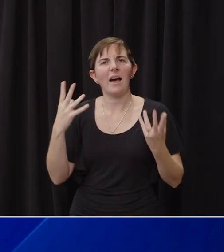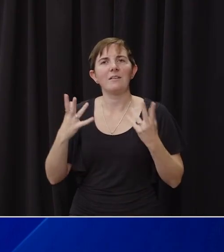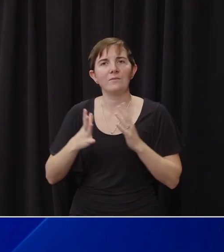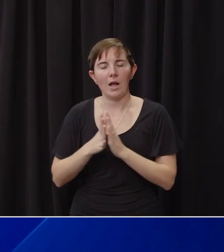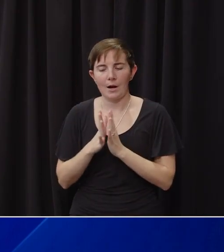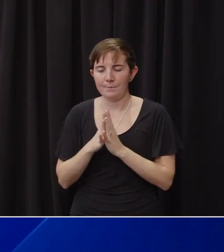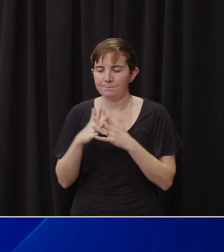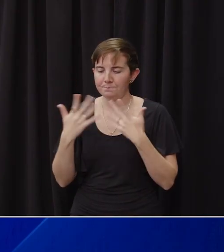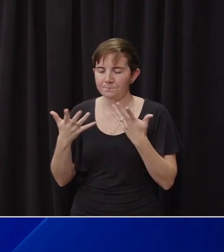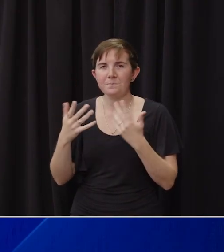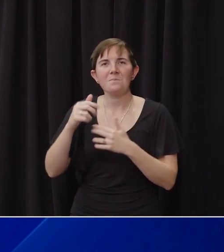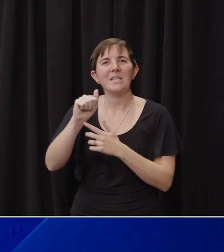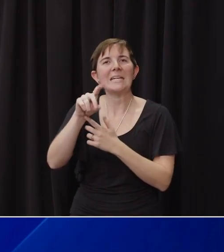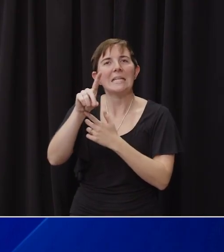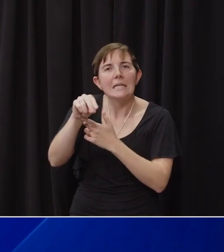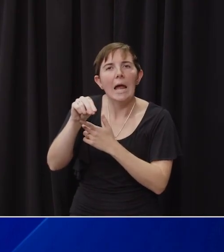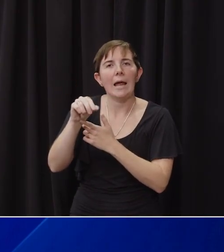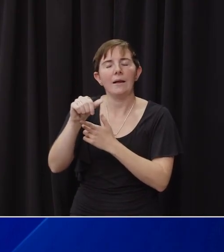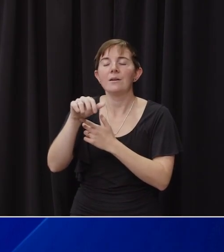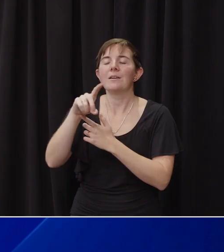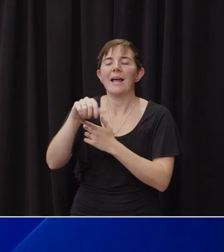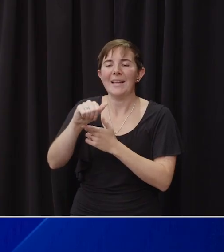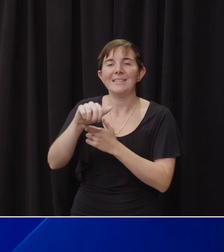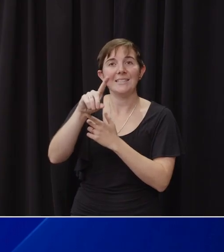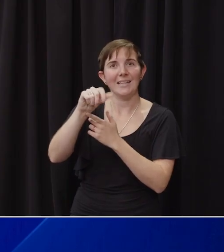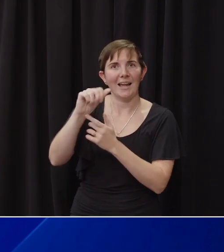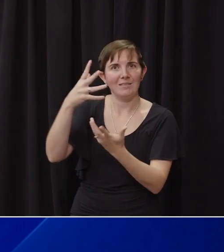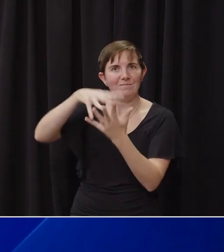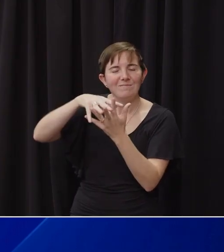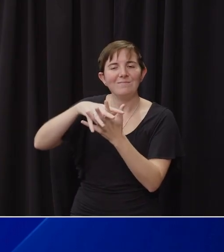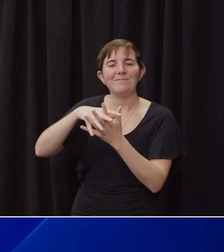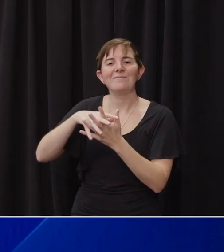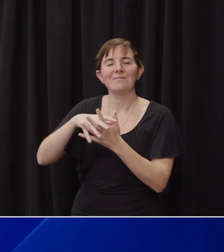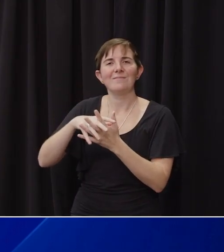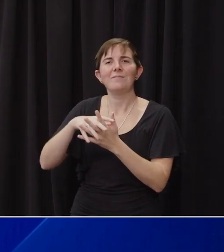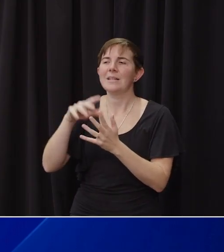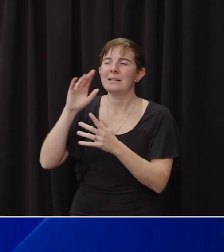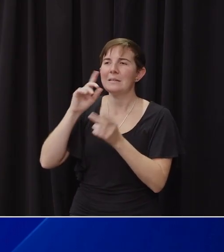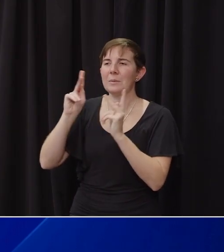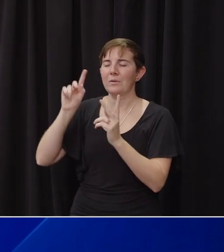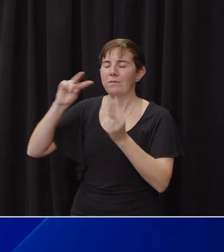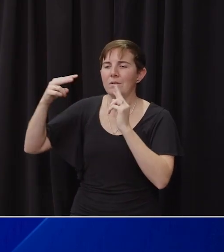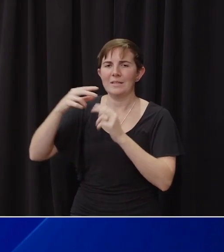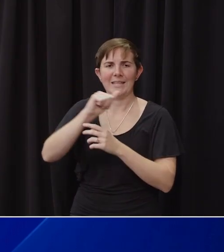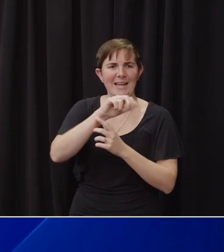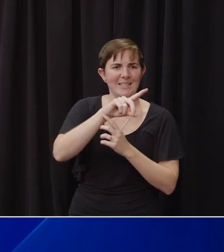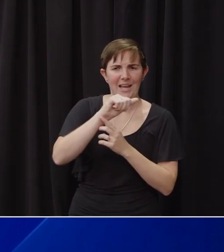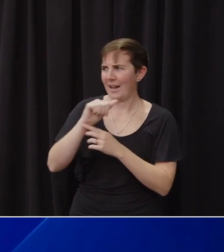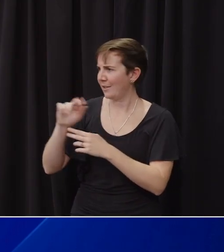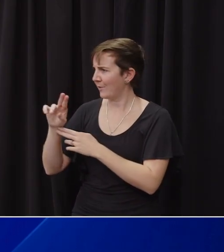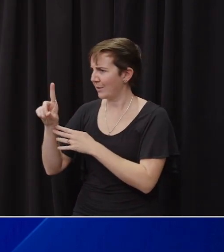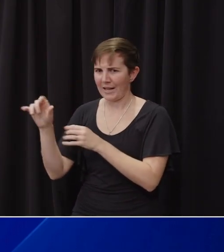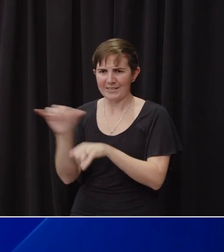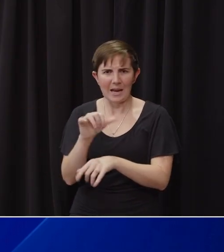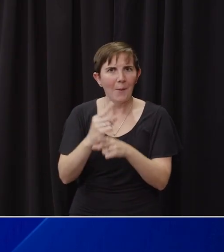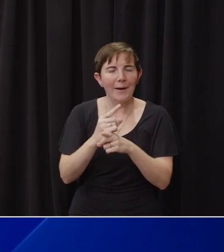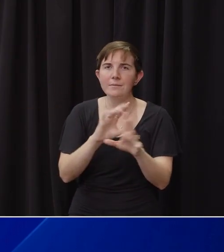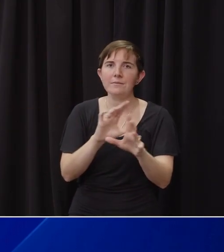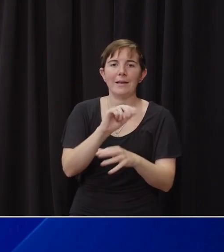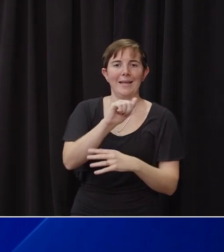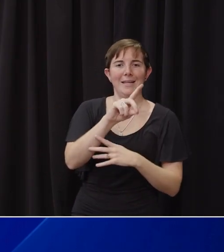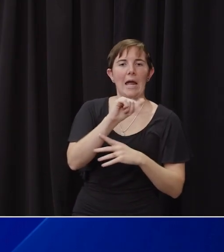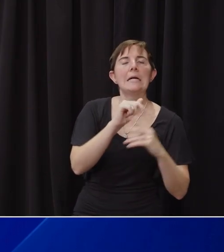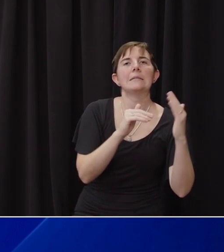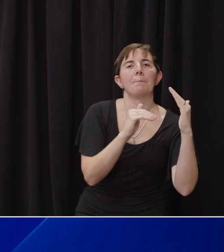of ADA in this, and ADA, people confuse ADA with universal design. ADA is the